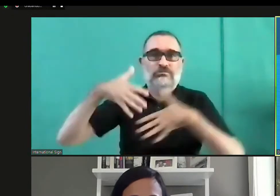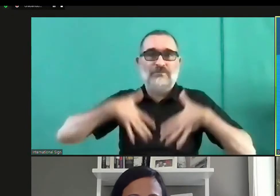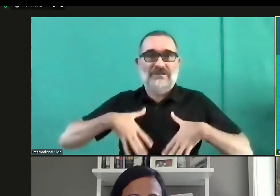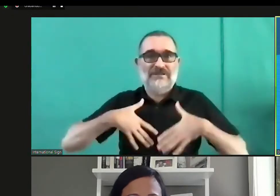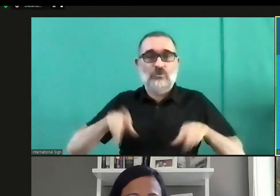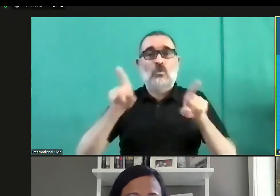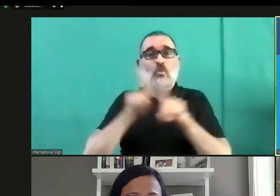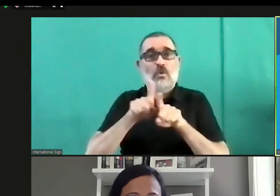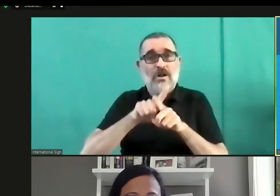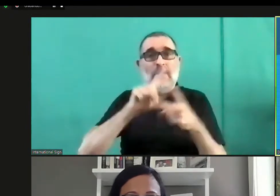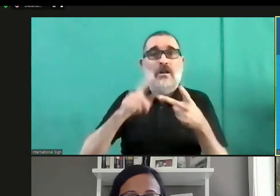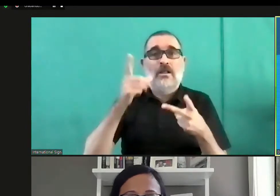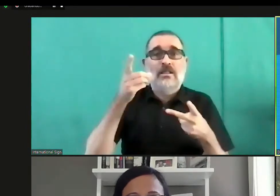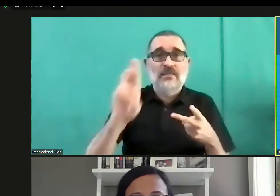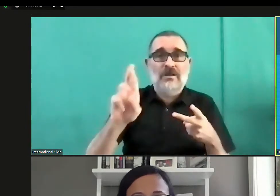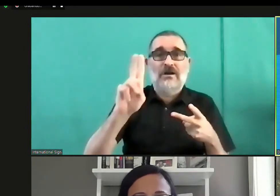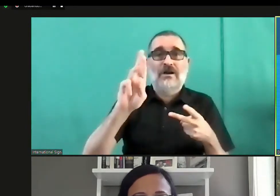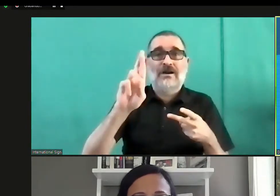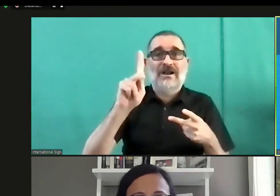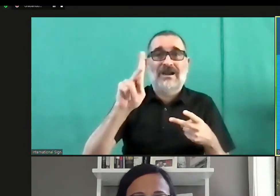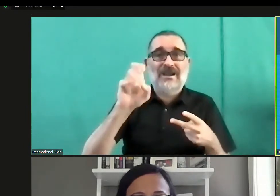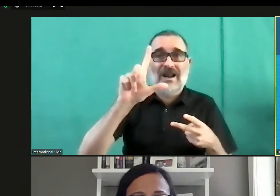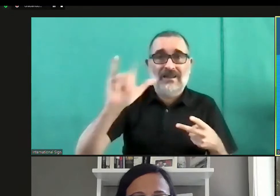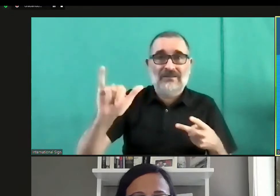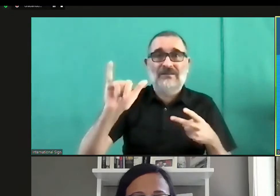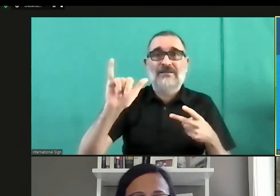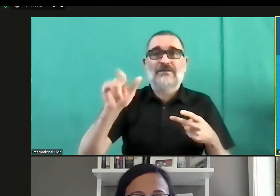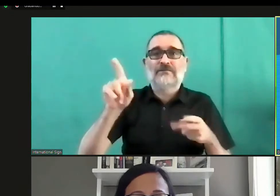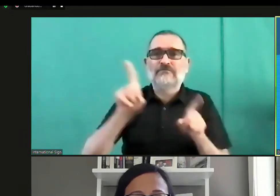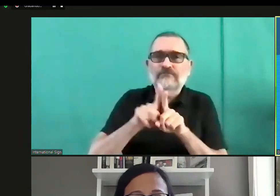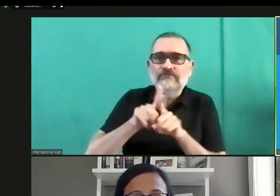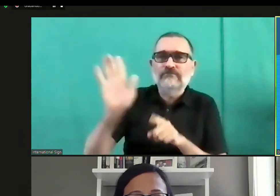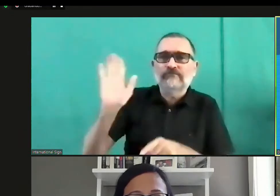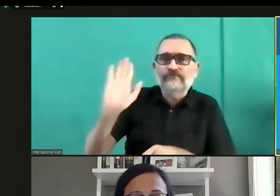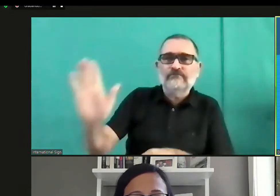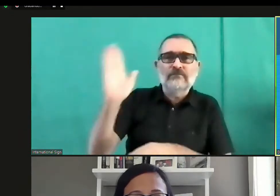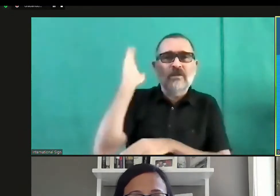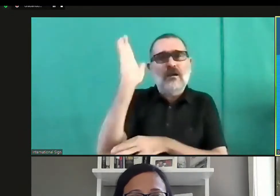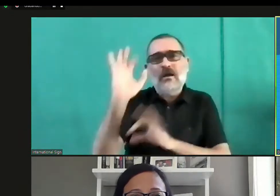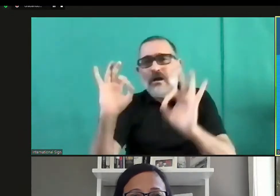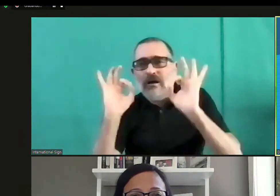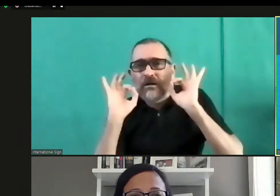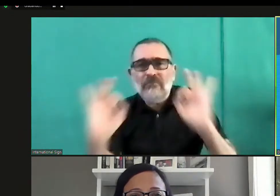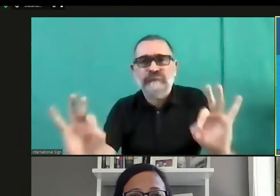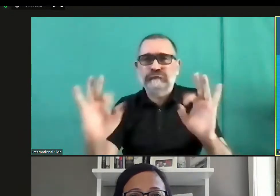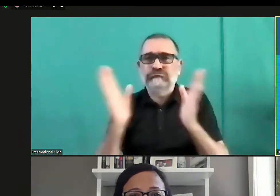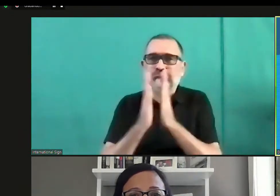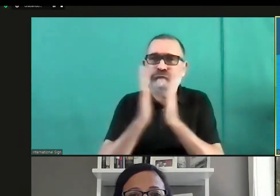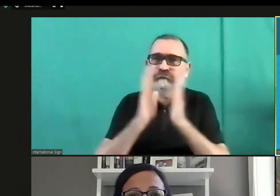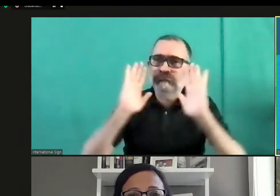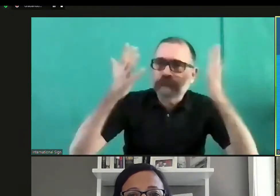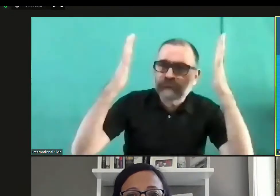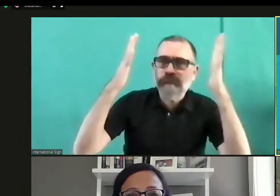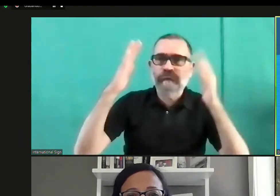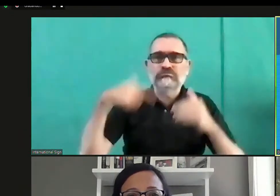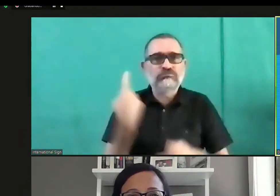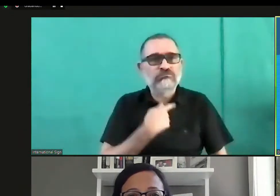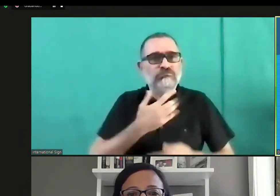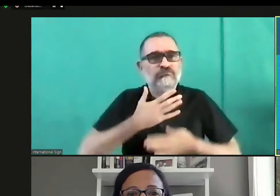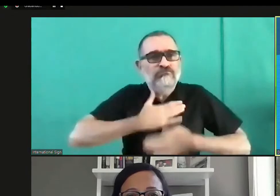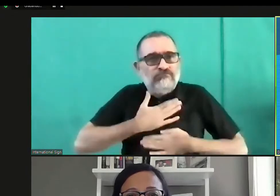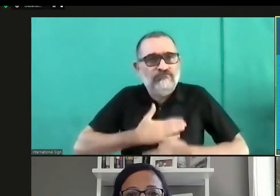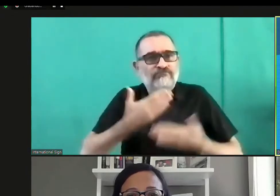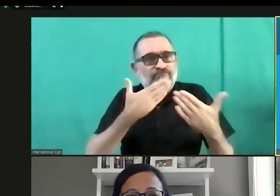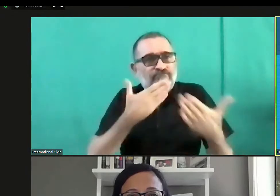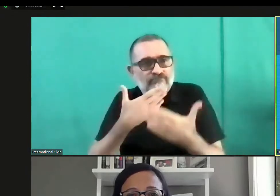have more questions answered in the future. But I think this has been an amazing time, and I think there are lessons learned that we really have to take on board as we go forward.